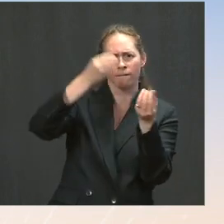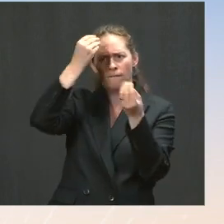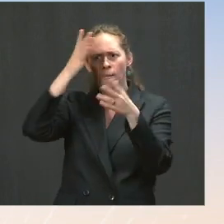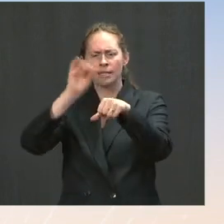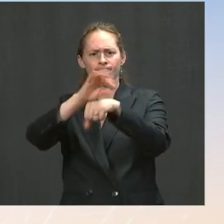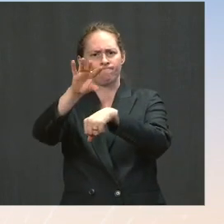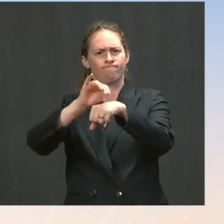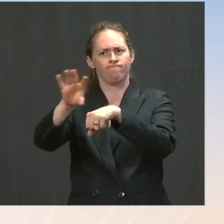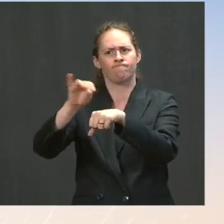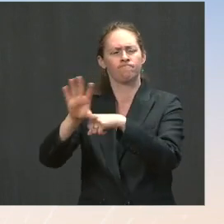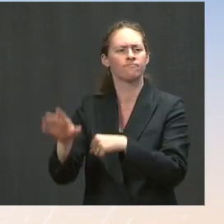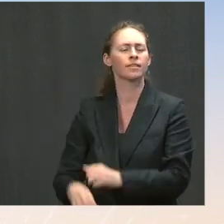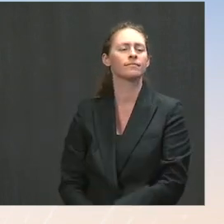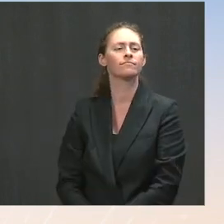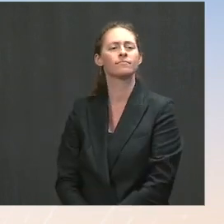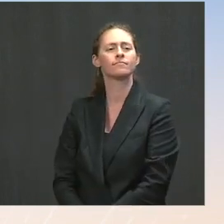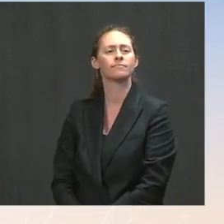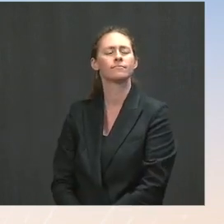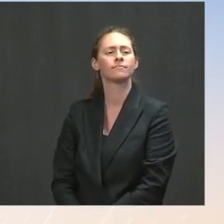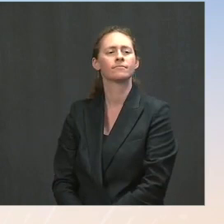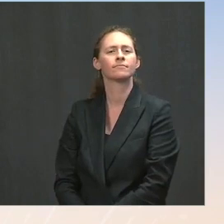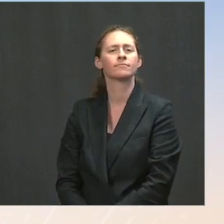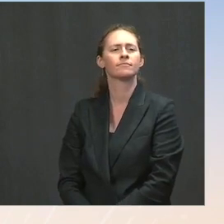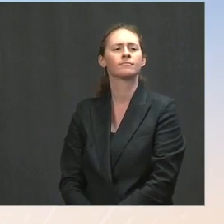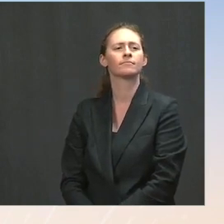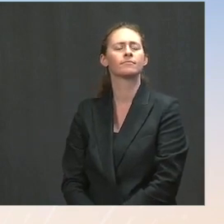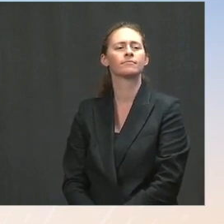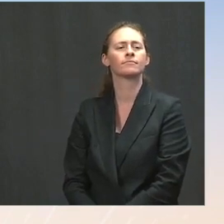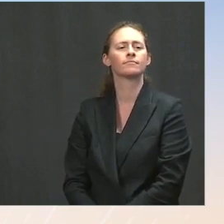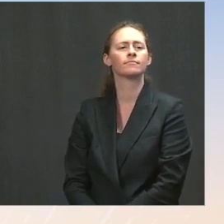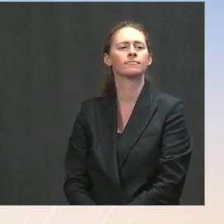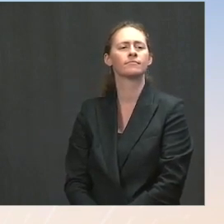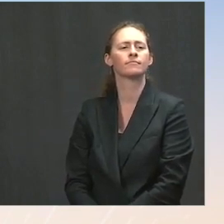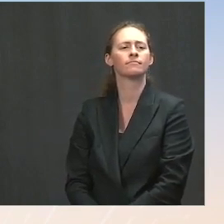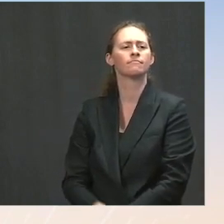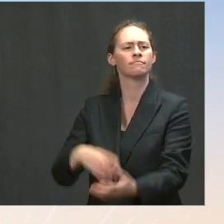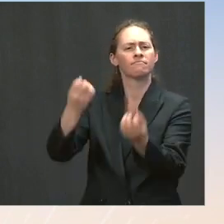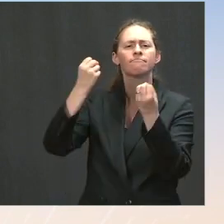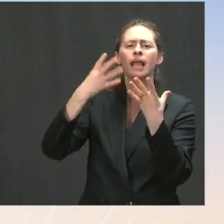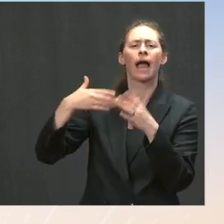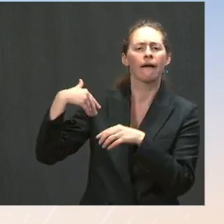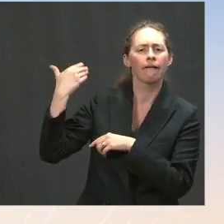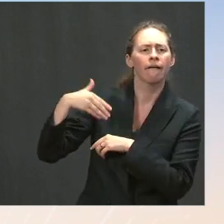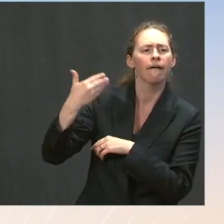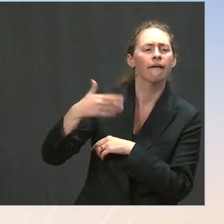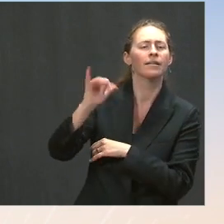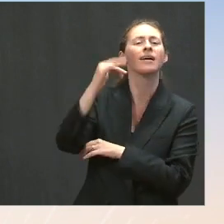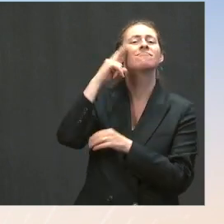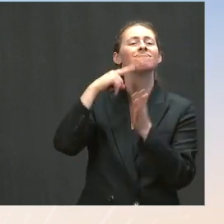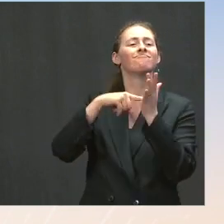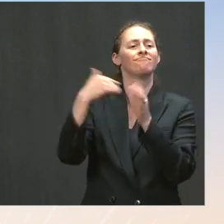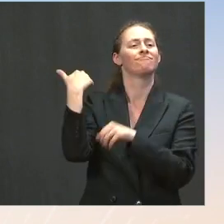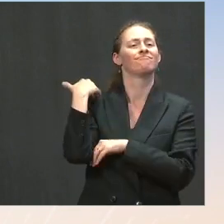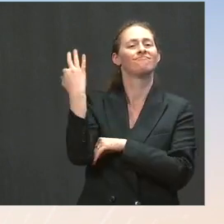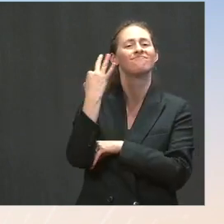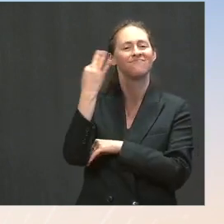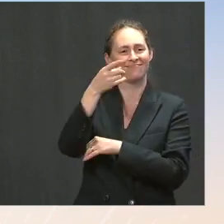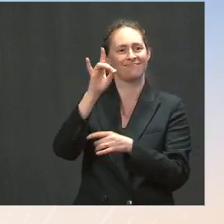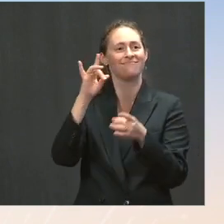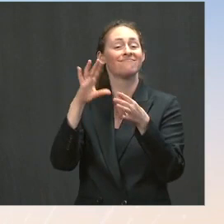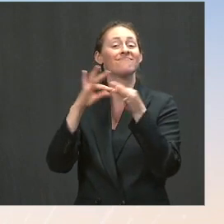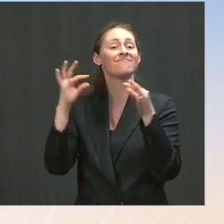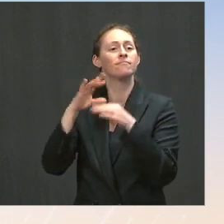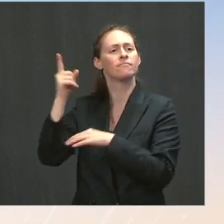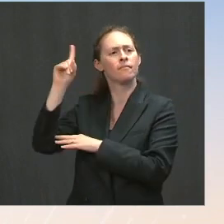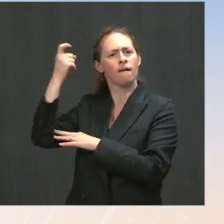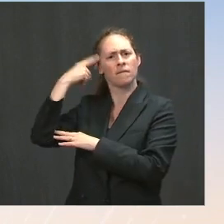something related. You've said many times from the podium as recently as Friday that it is not the federal government's role to mandate vaccines. Can